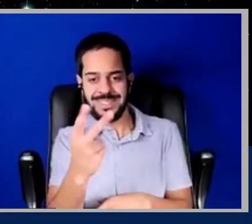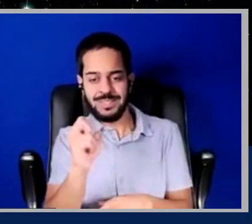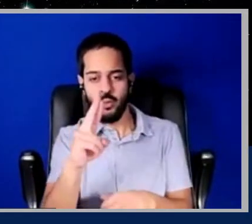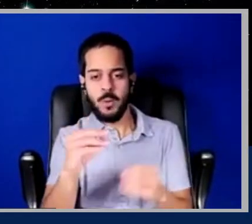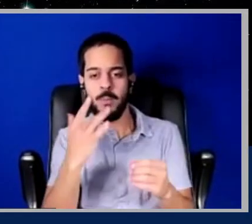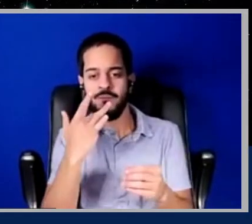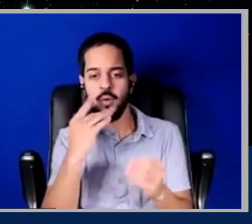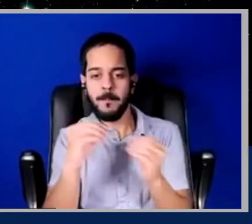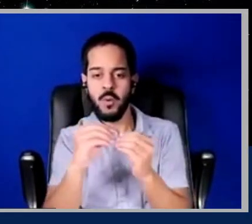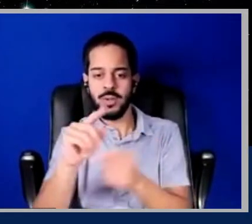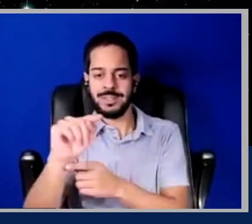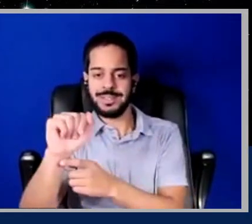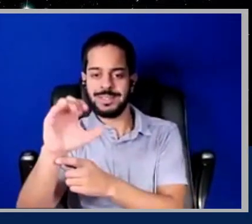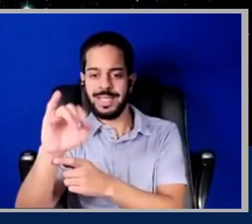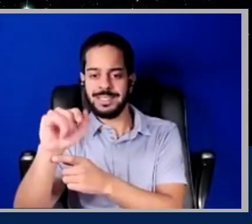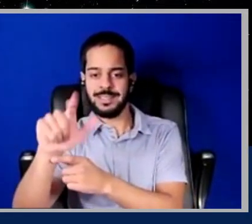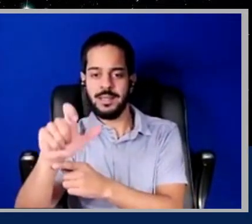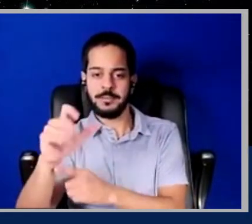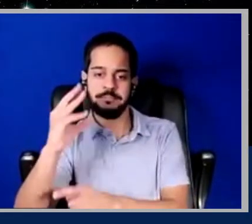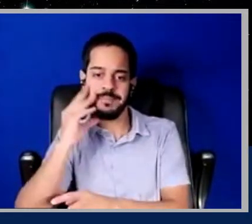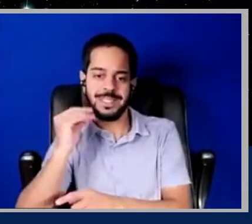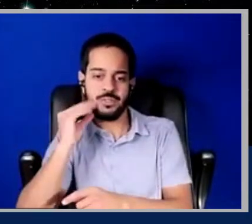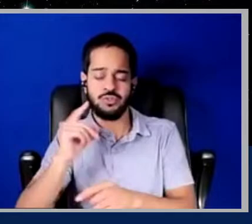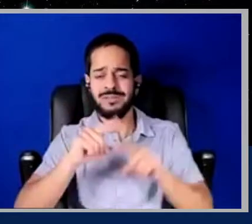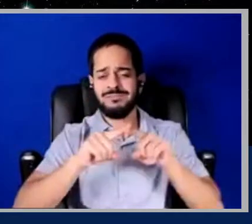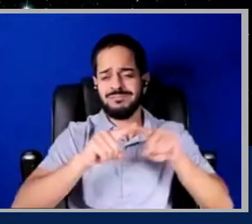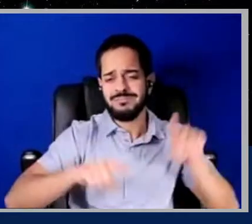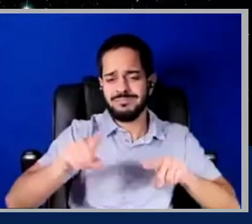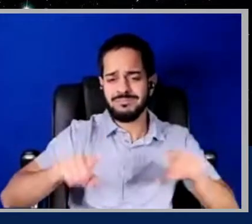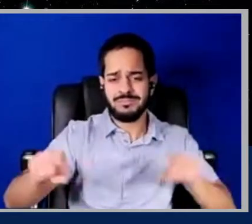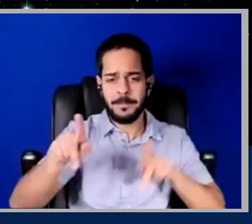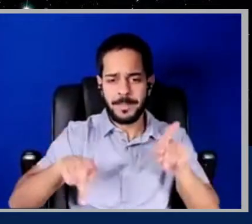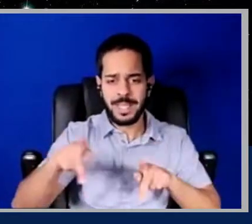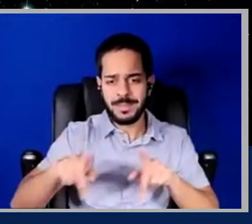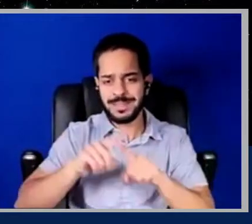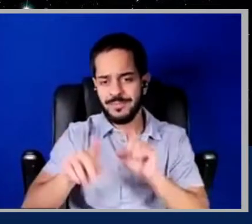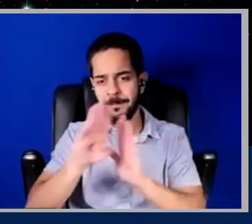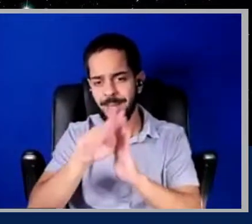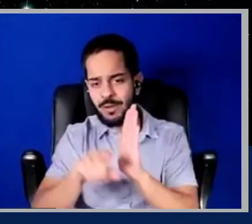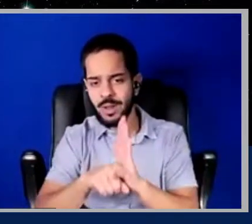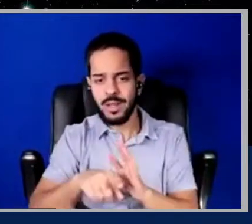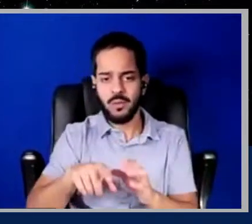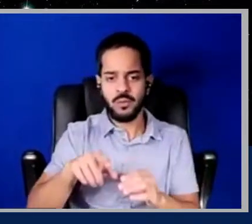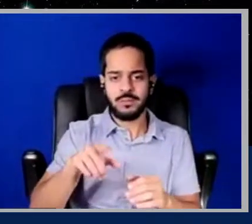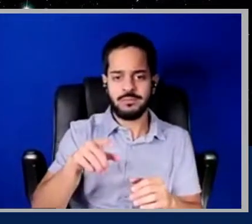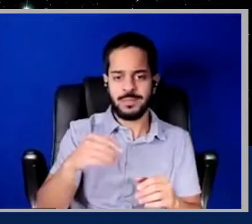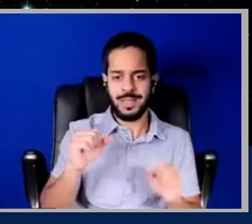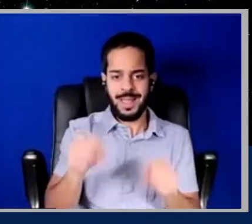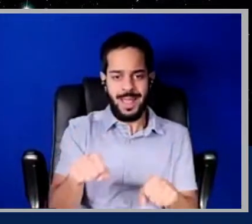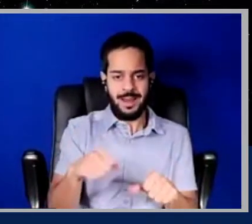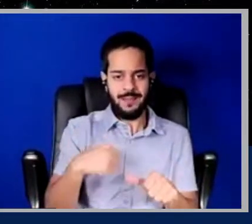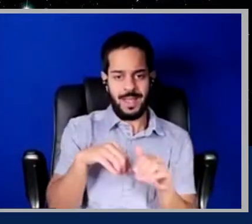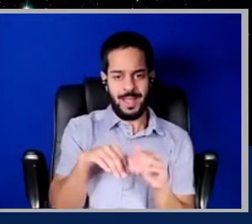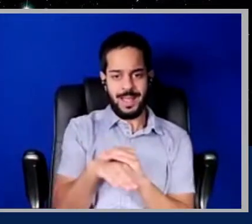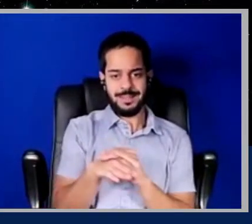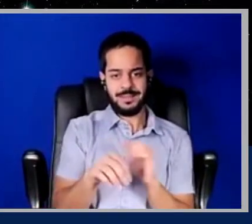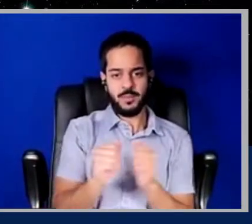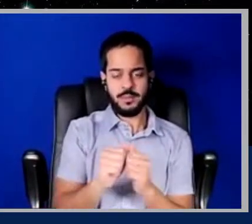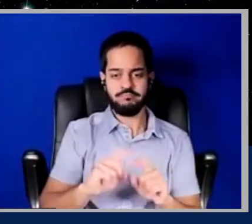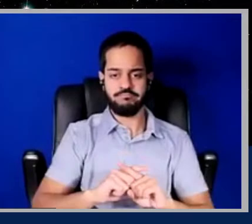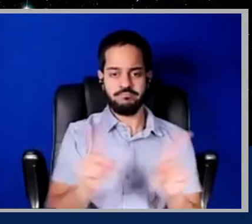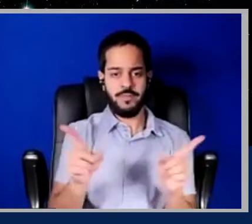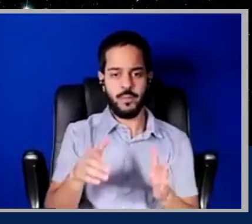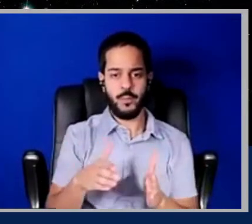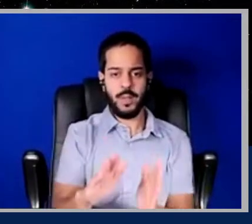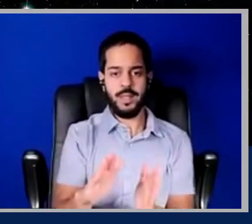have just all different people of all different backgrounds that can access this information in a new way. And I've just found, especially